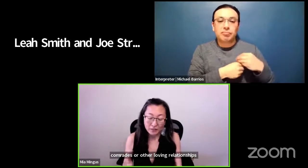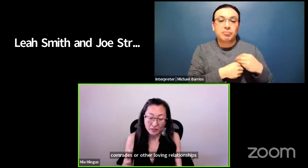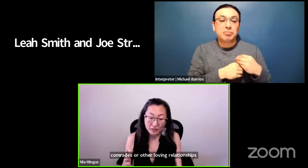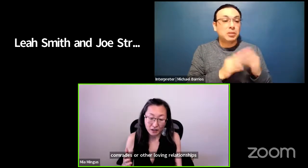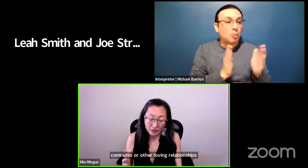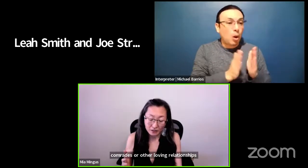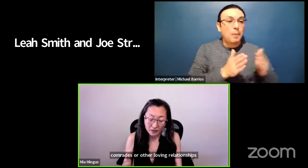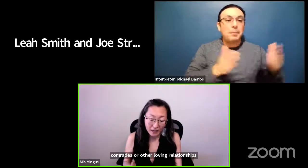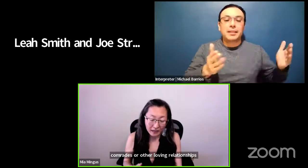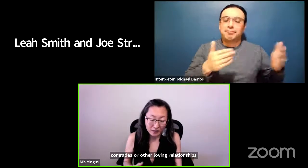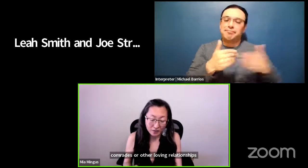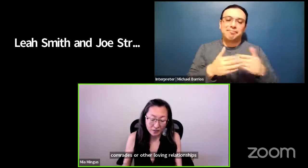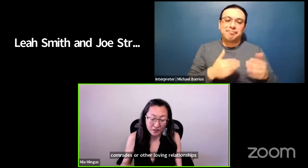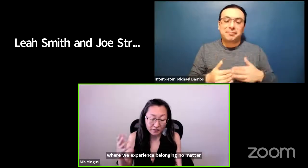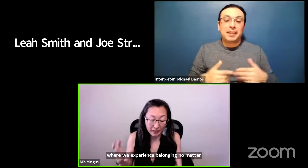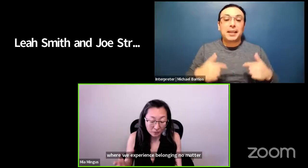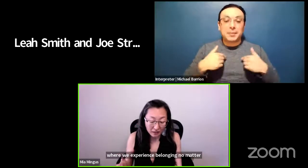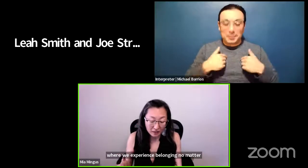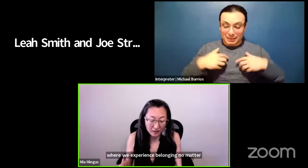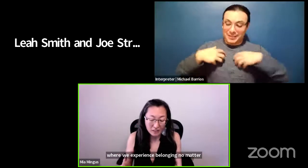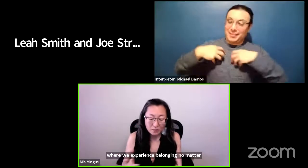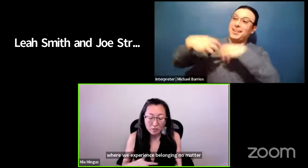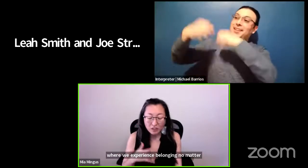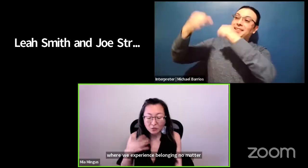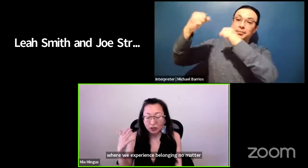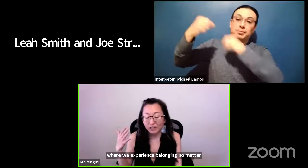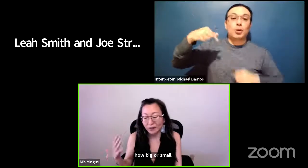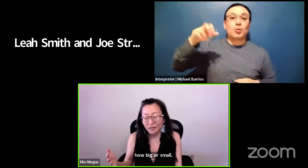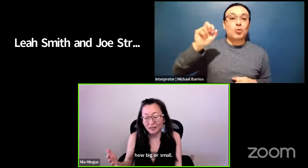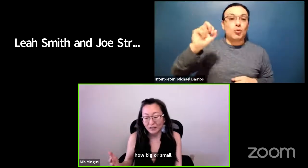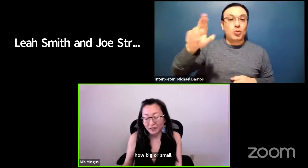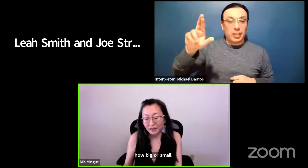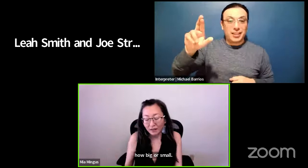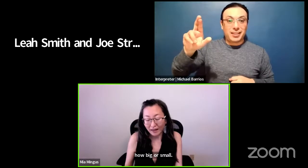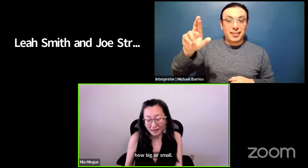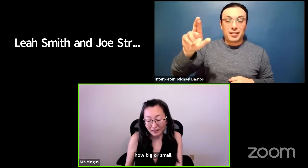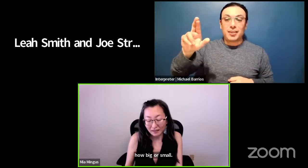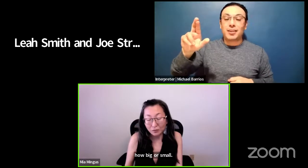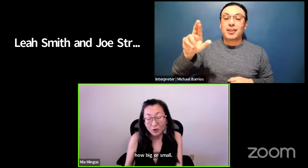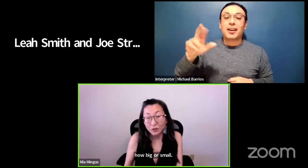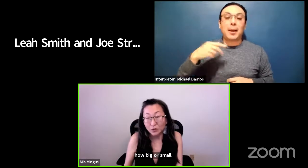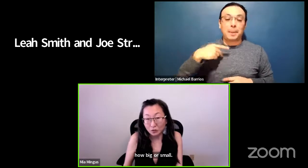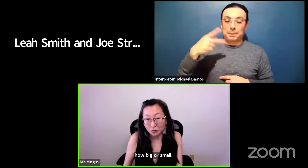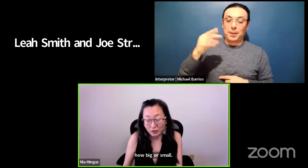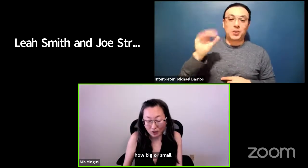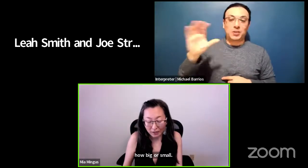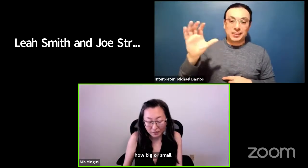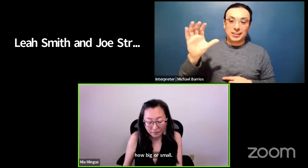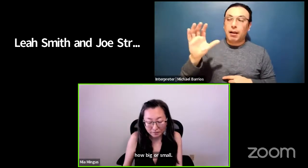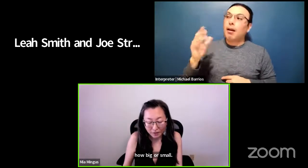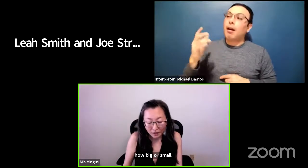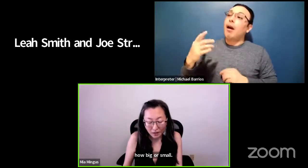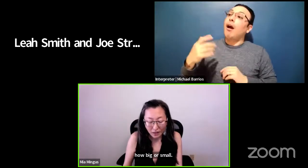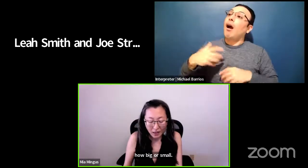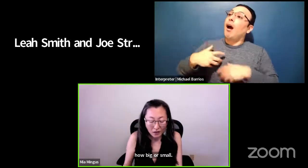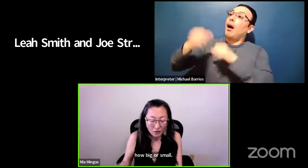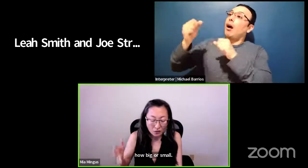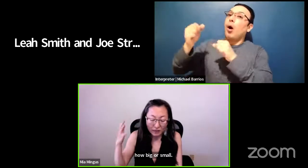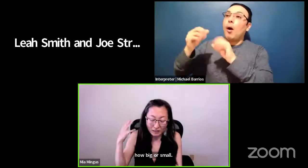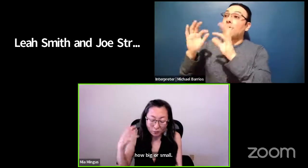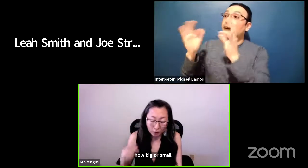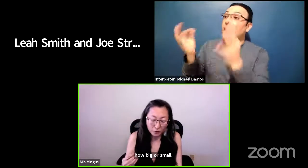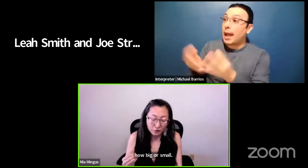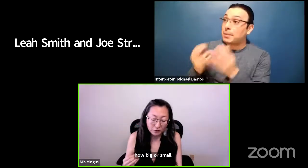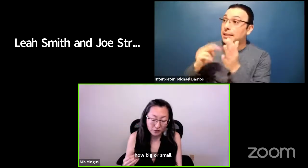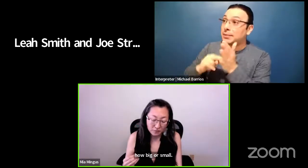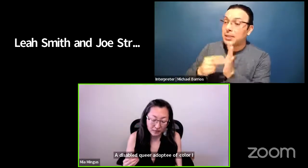queer adoptee of color, I understand family to be much more expansive and elastic than what we are usually taught. So